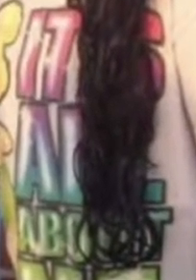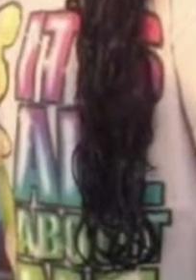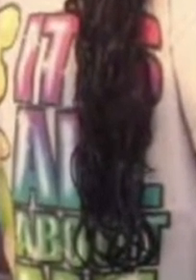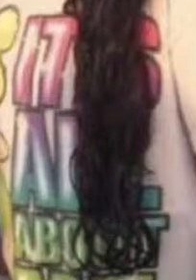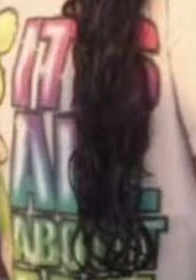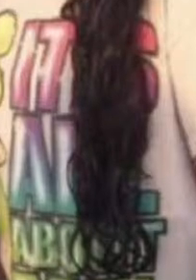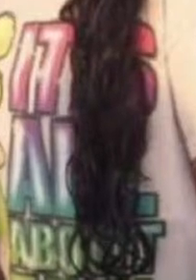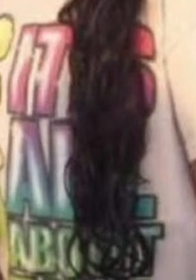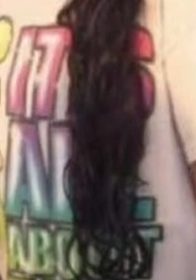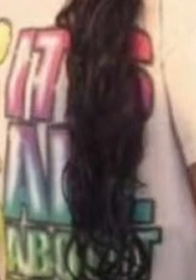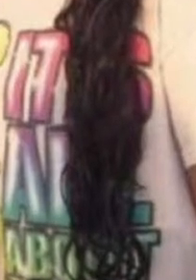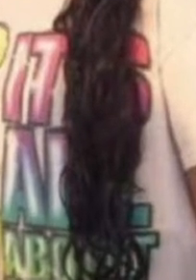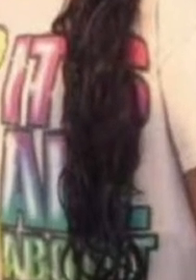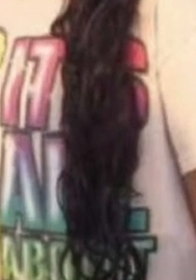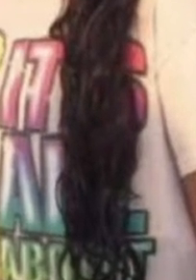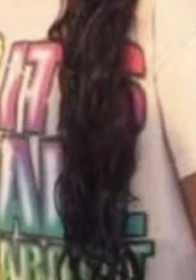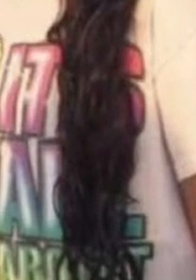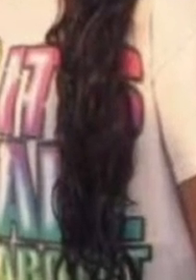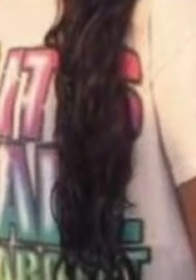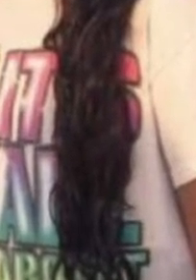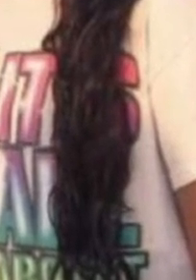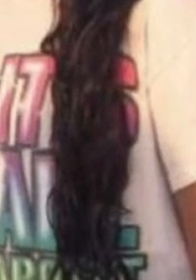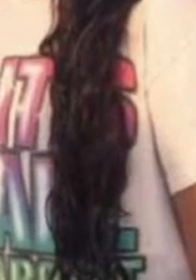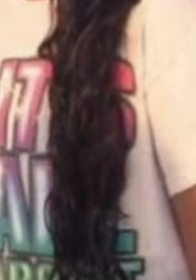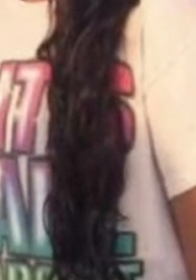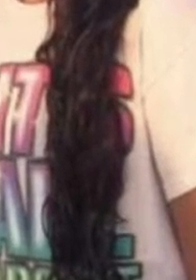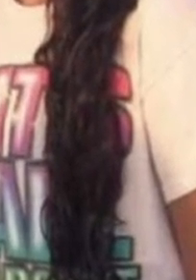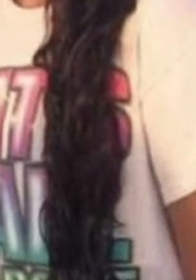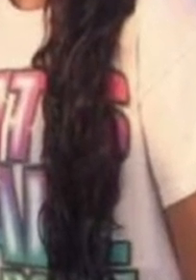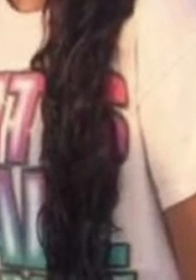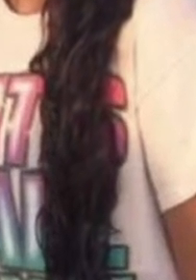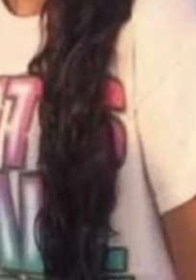hesitate. Hopefully it isn't too late.